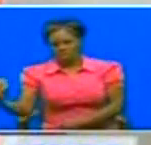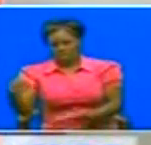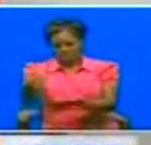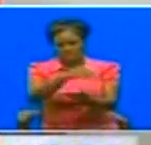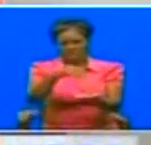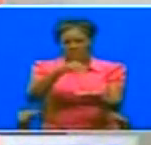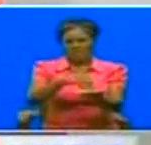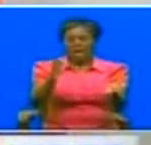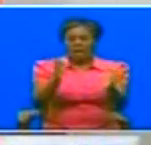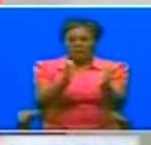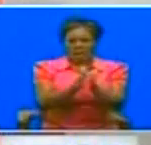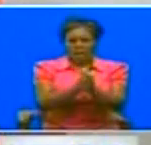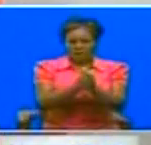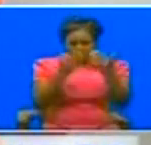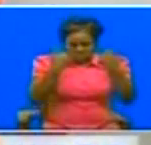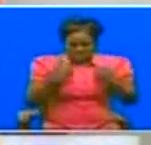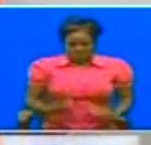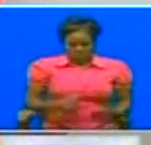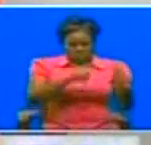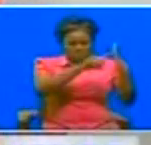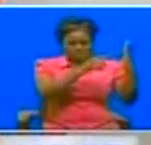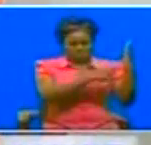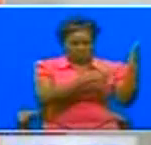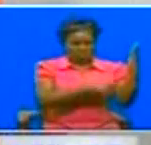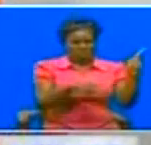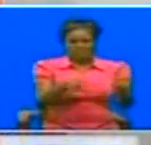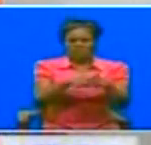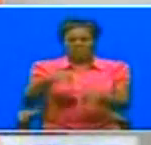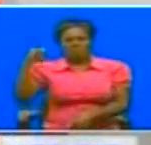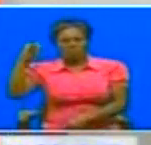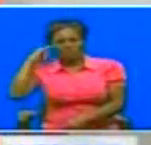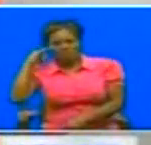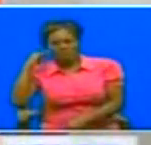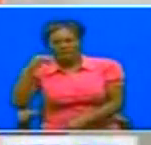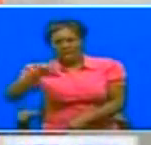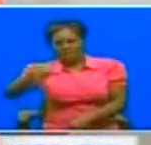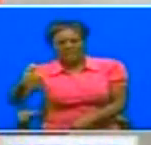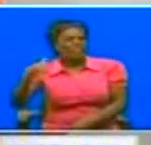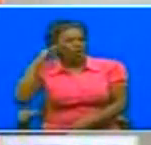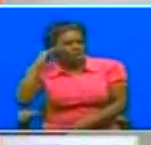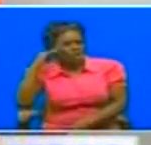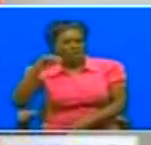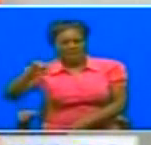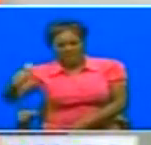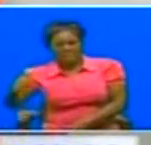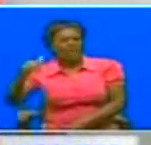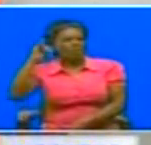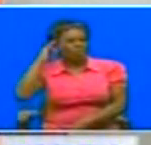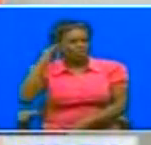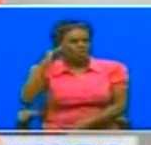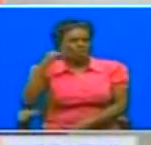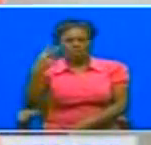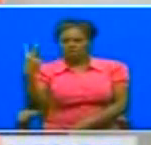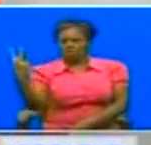center and personal details. Then came a phone call from another center, and then from another center, and then our